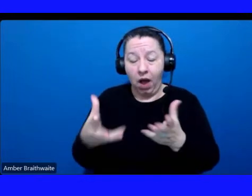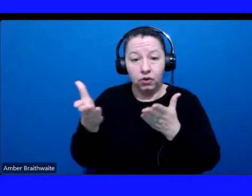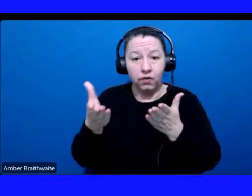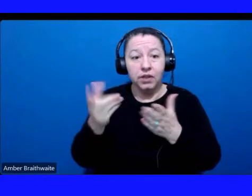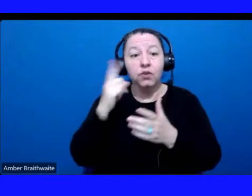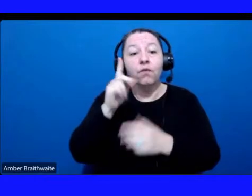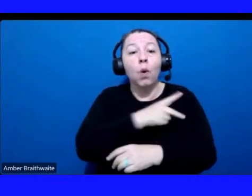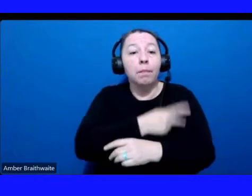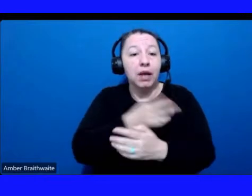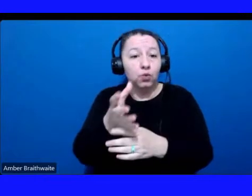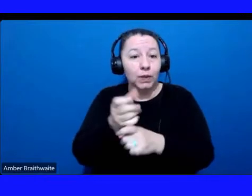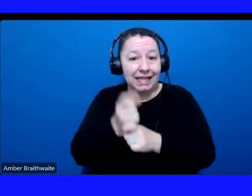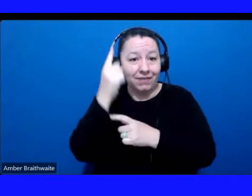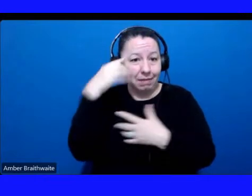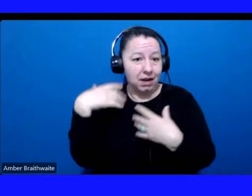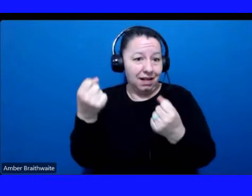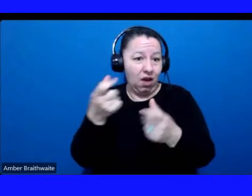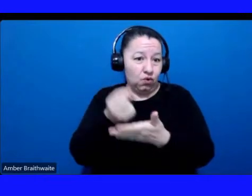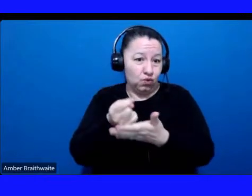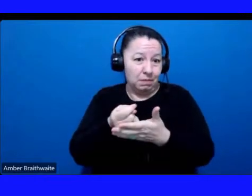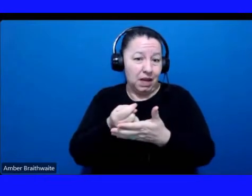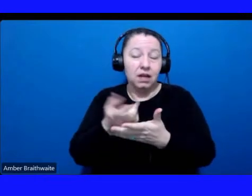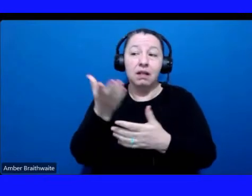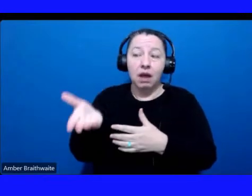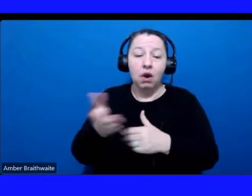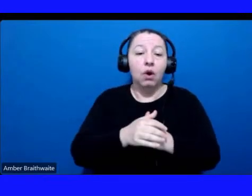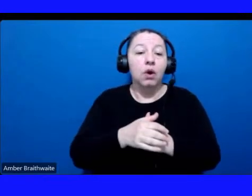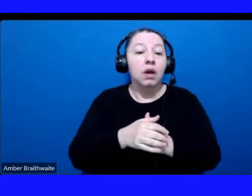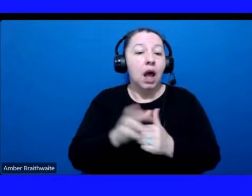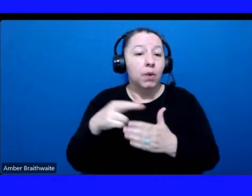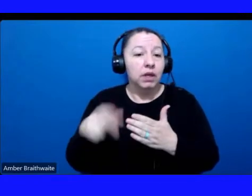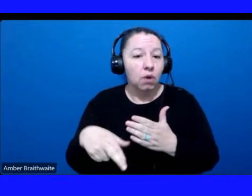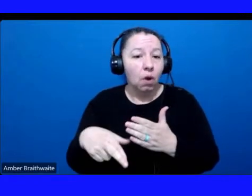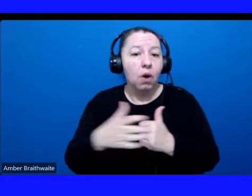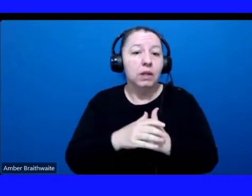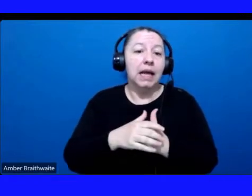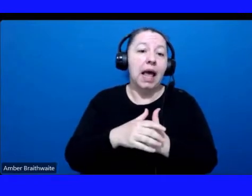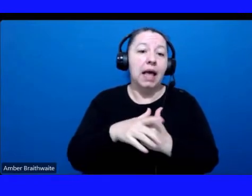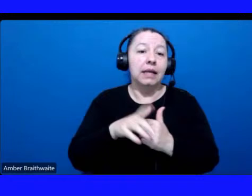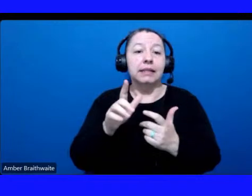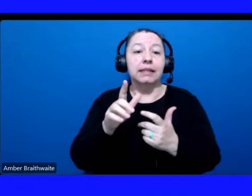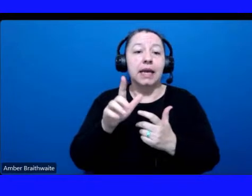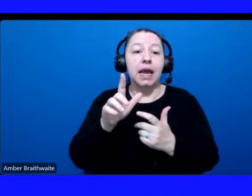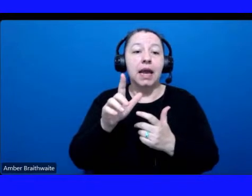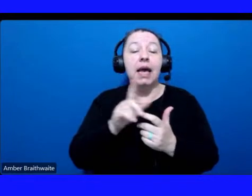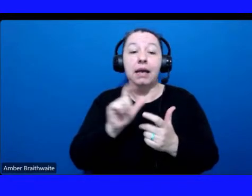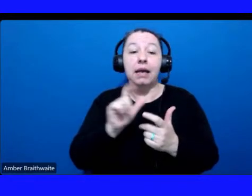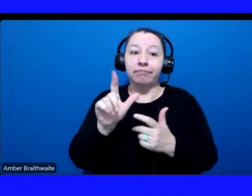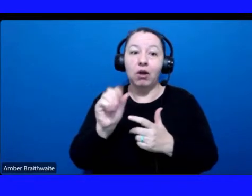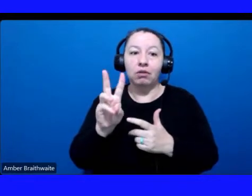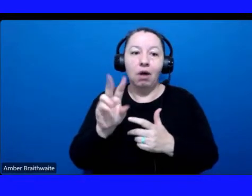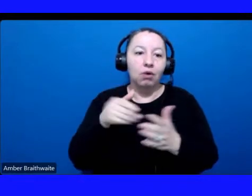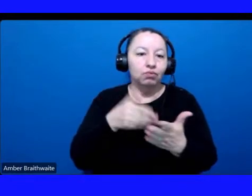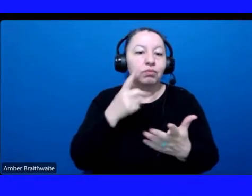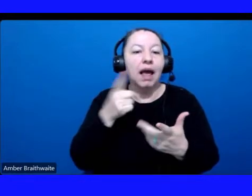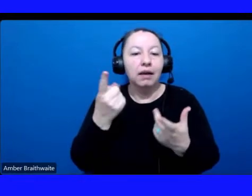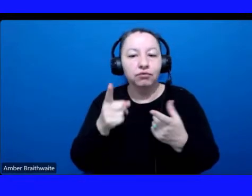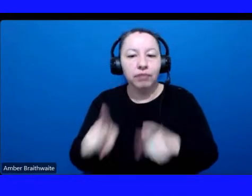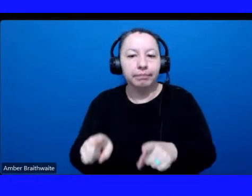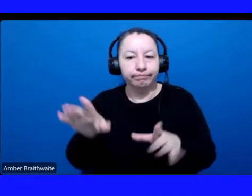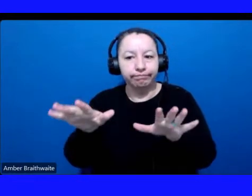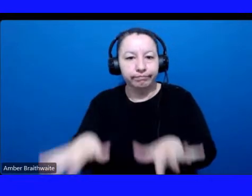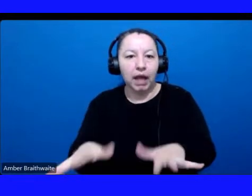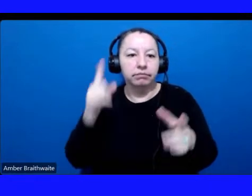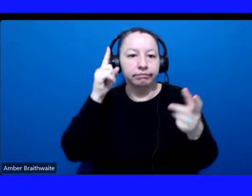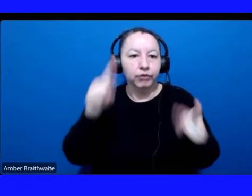completely voluntary, and service plans are unique to each participant. Although Cran strives to connect everyone to care in the community, clients are